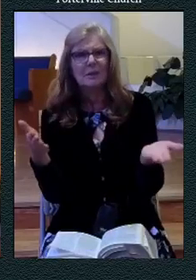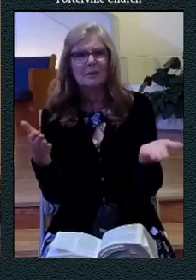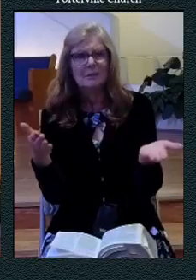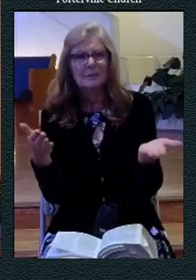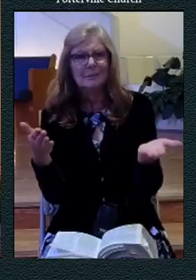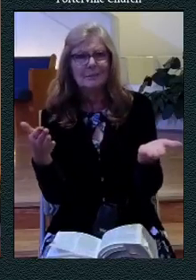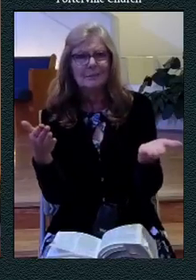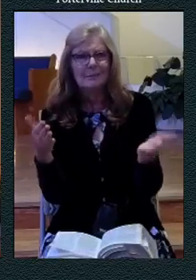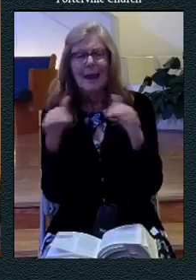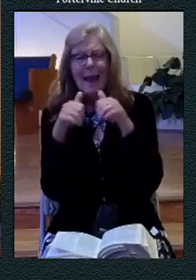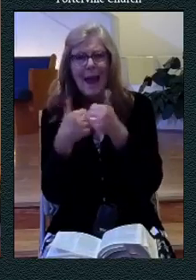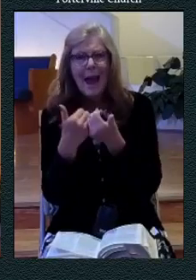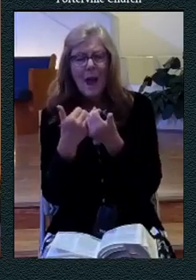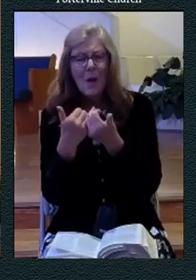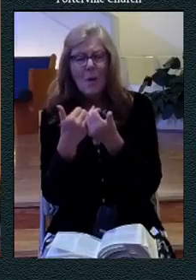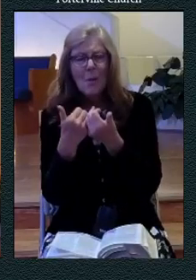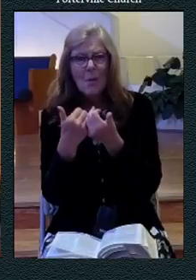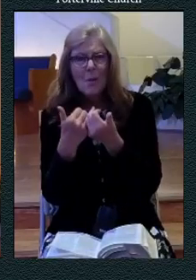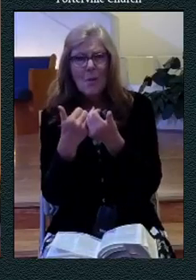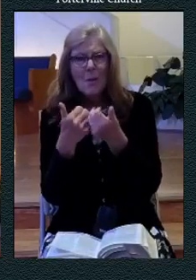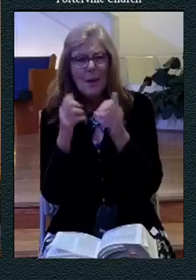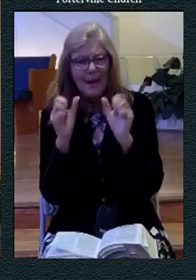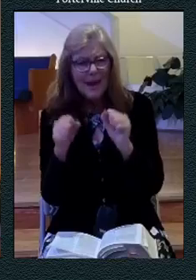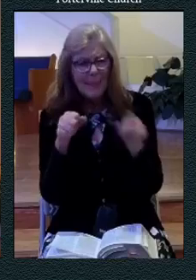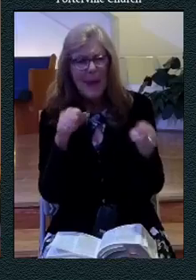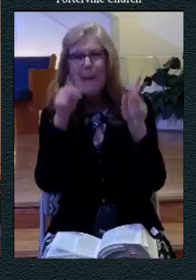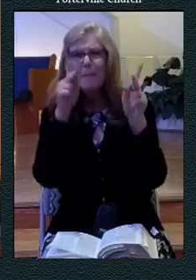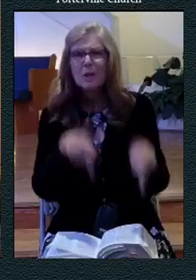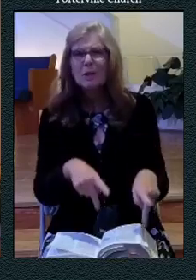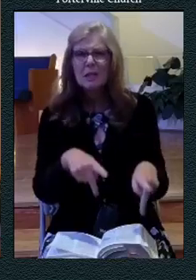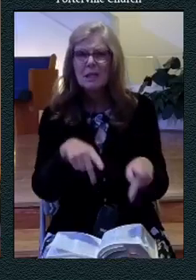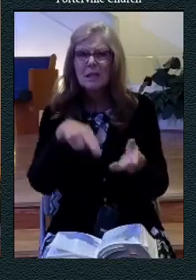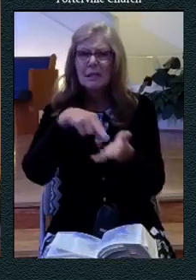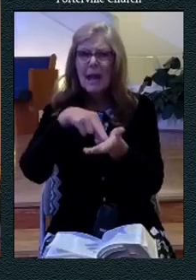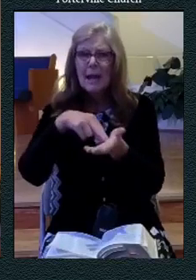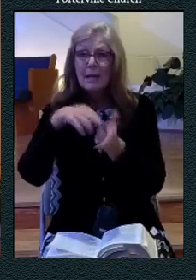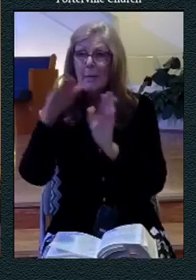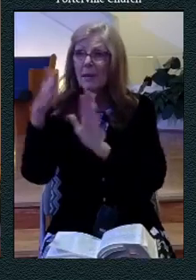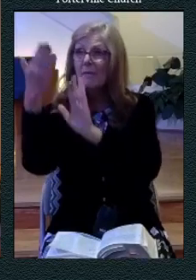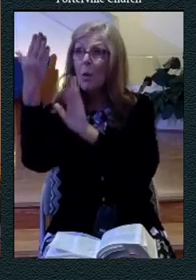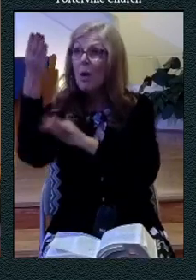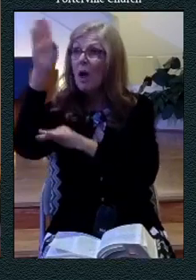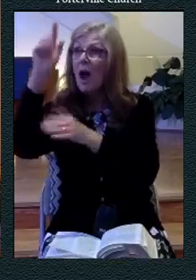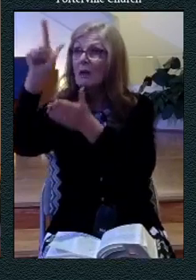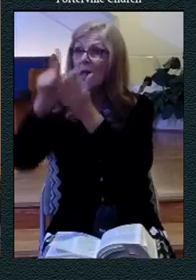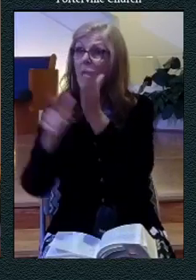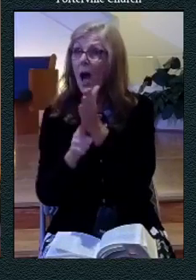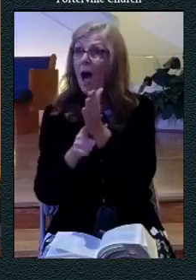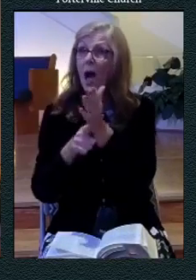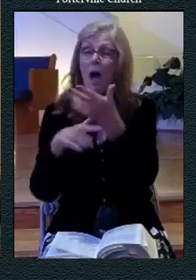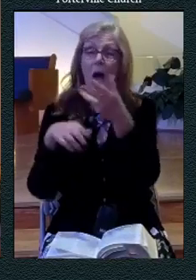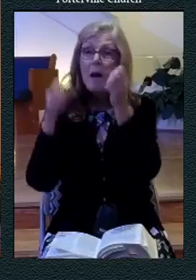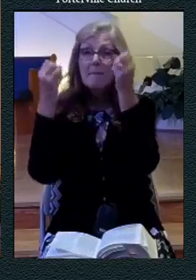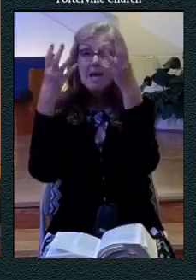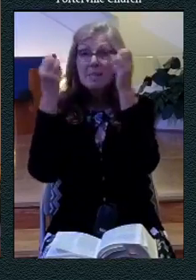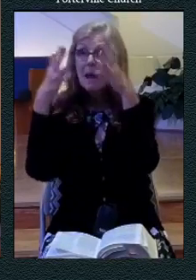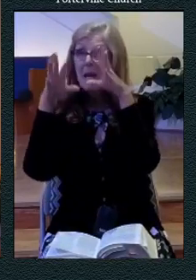How can he stand? How can he stand guiltless before the law? He's broken that law right and left. How can you do